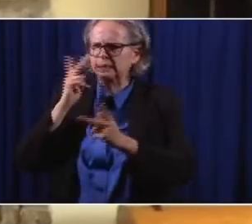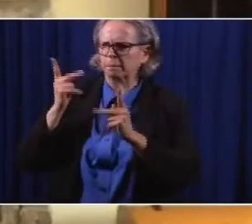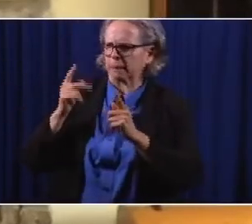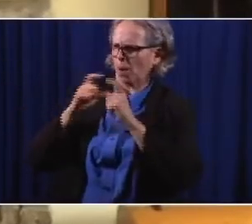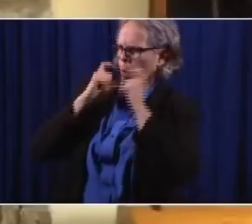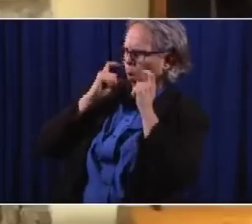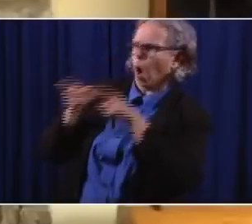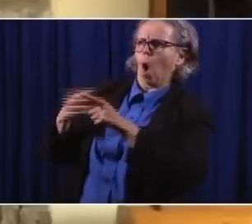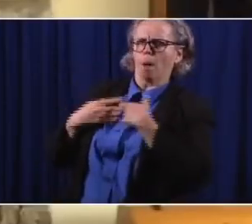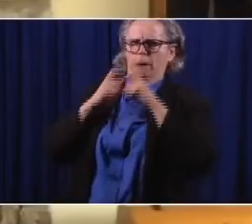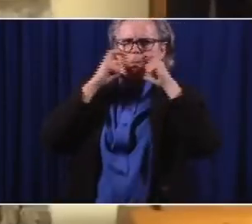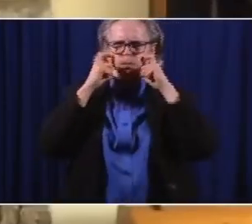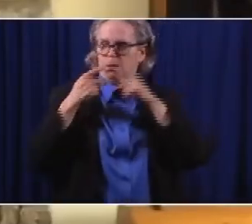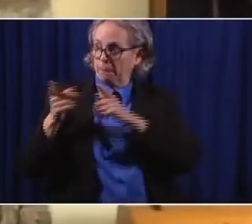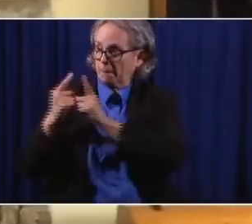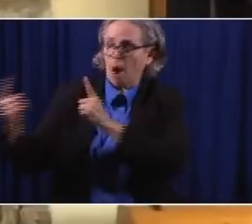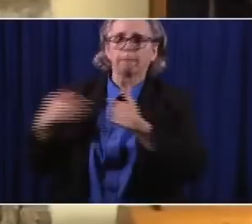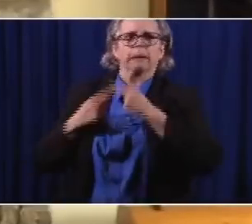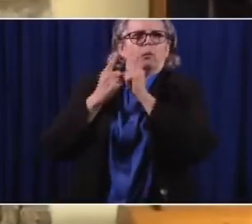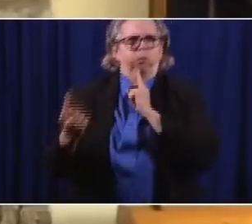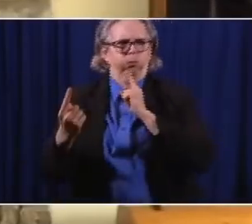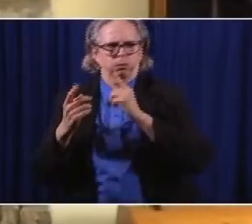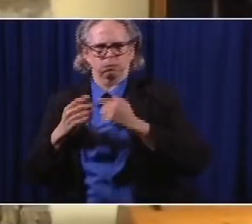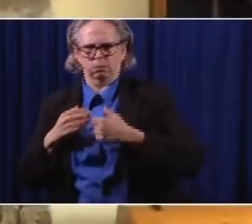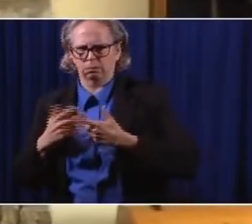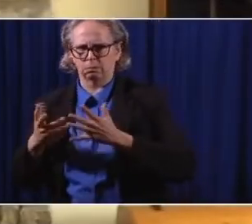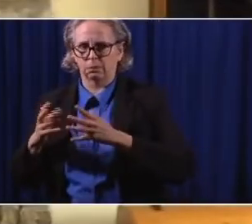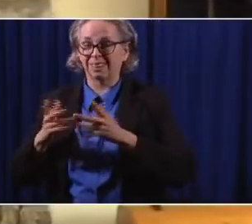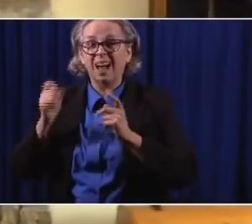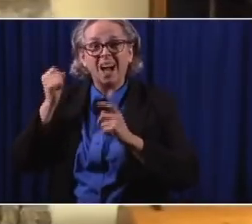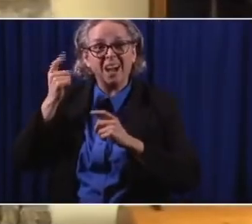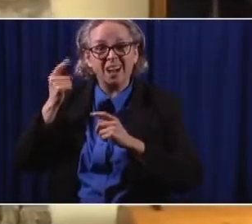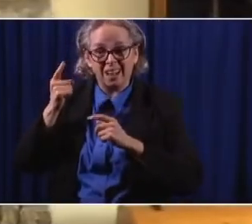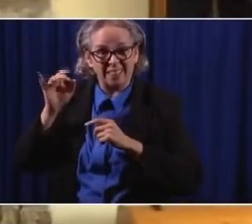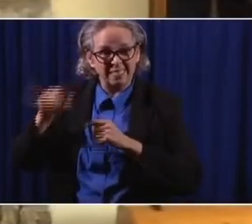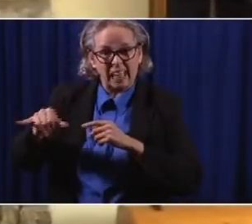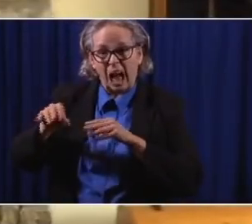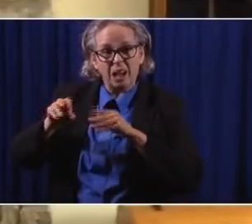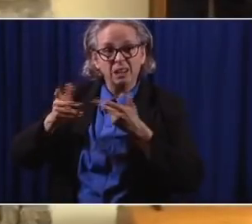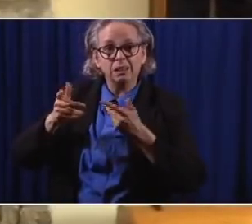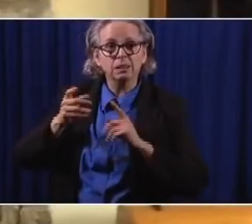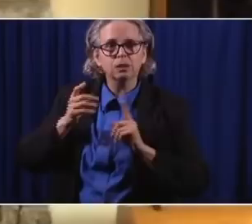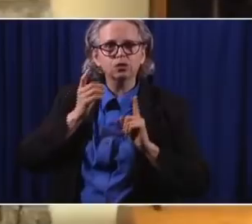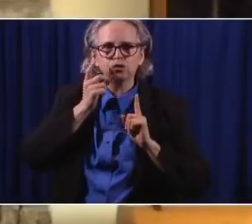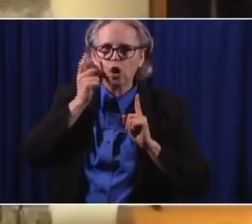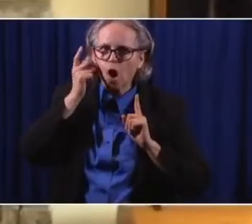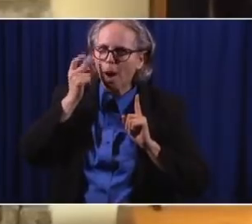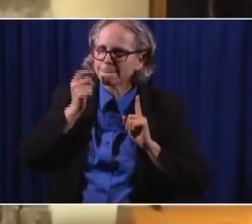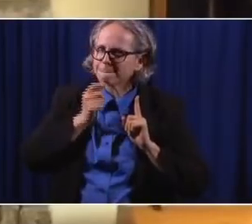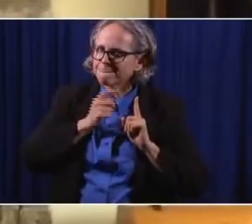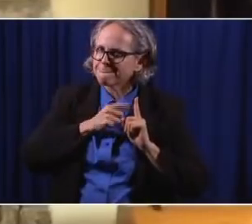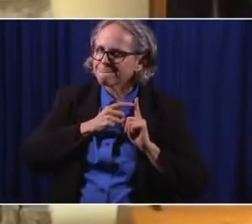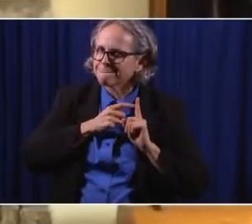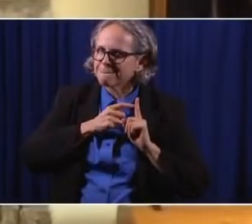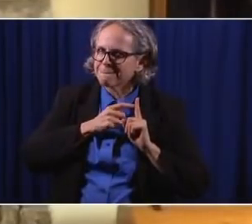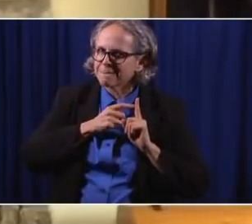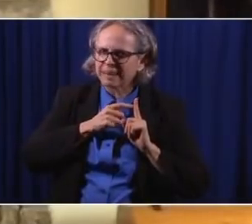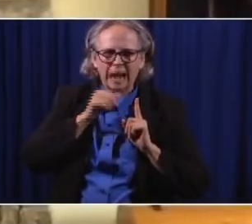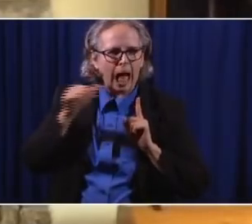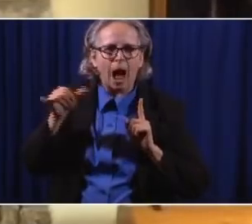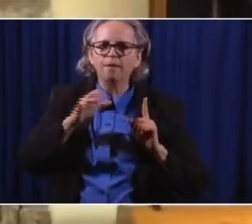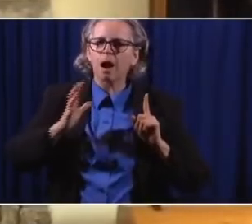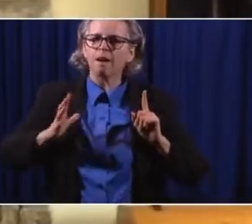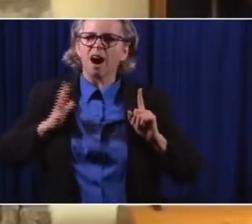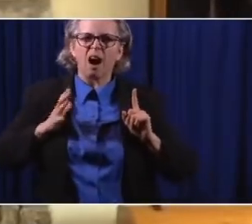dorms where the school can control the situation, there's some, but where we're really seeing the spread